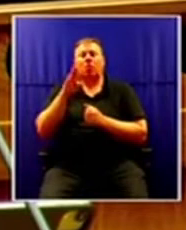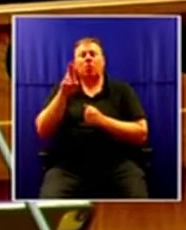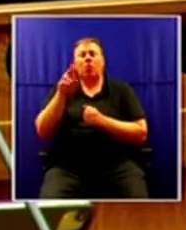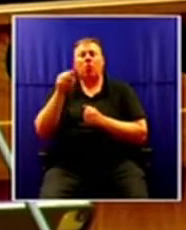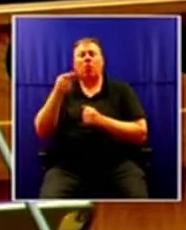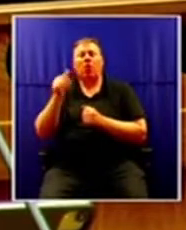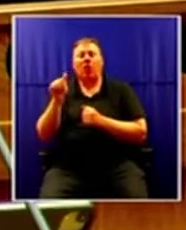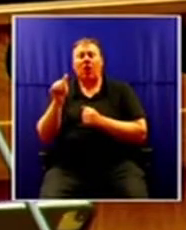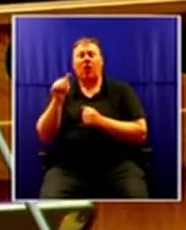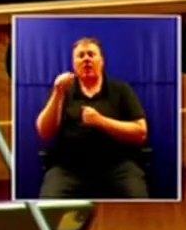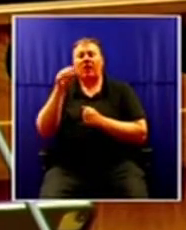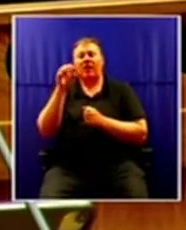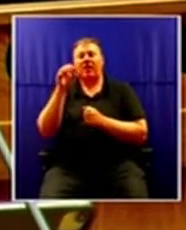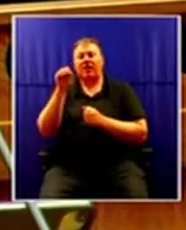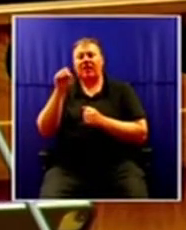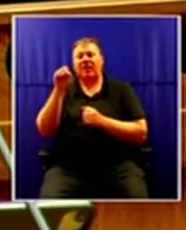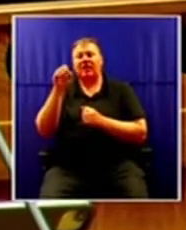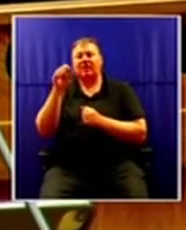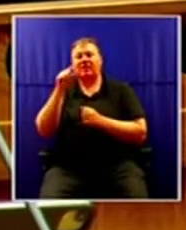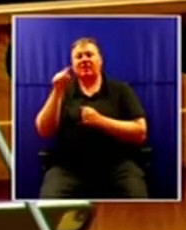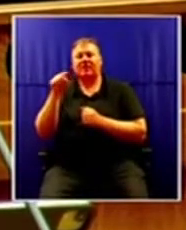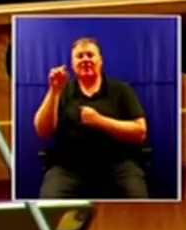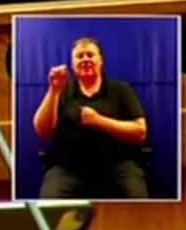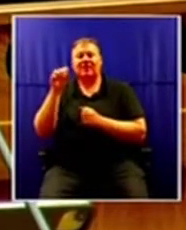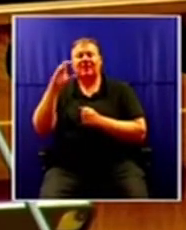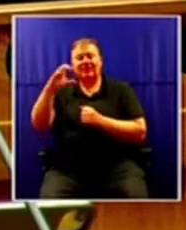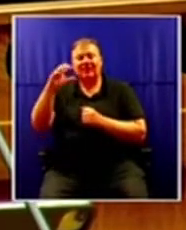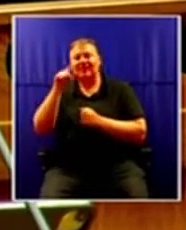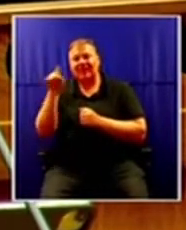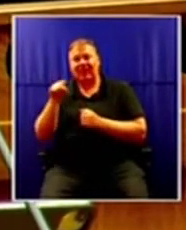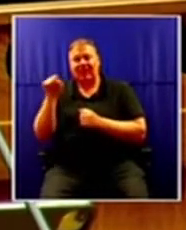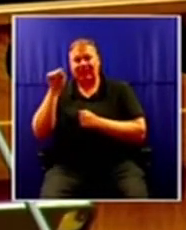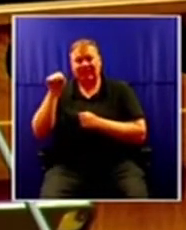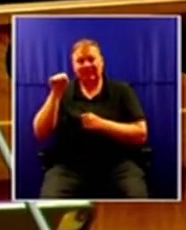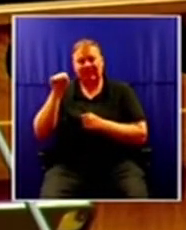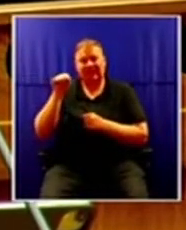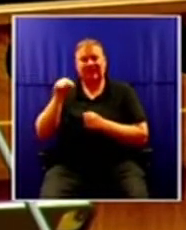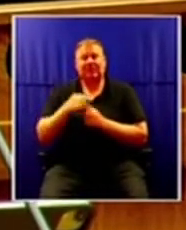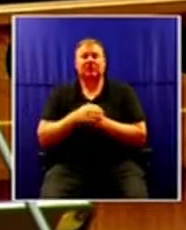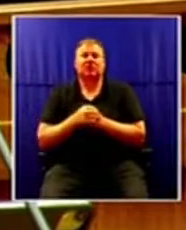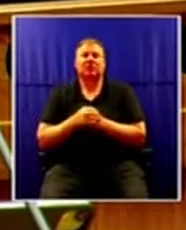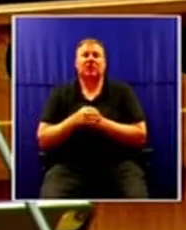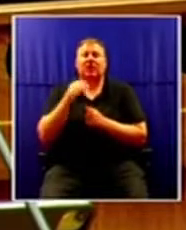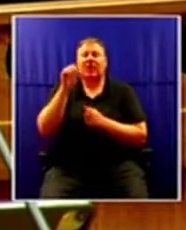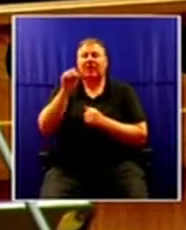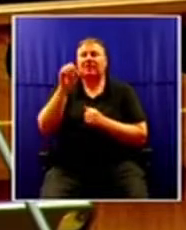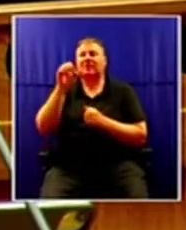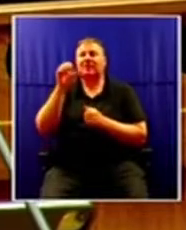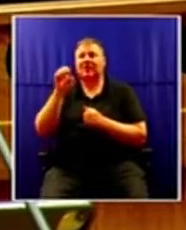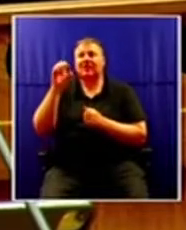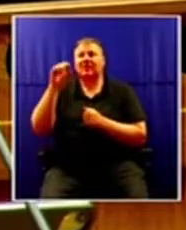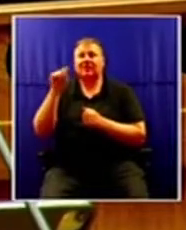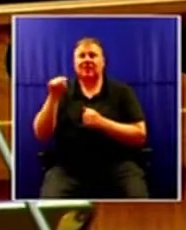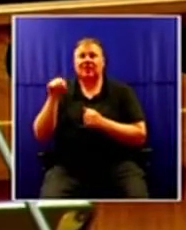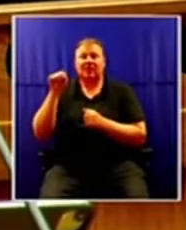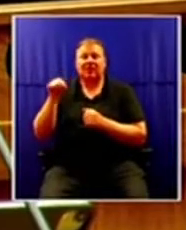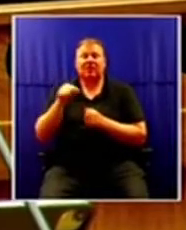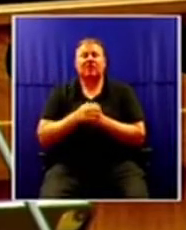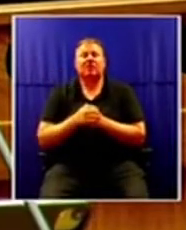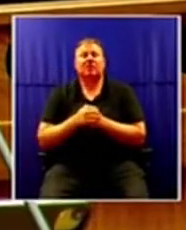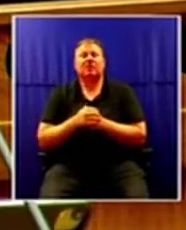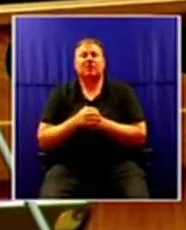a mature portfolio with one large anchor investor, and the Tshwane Auto